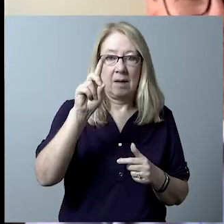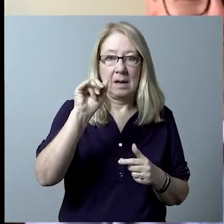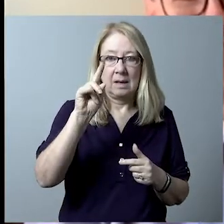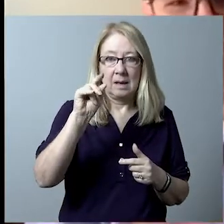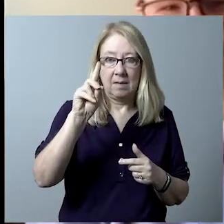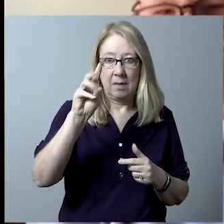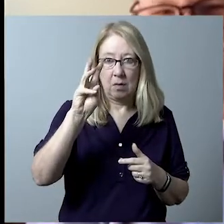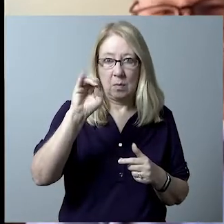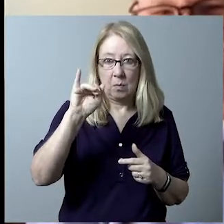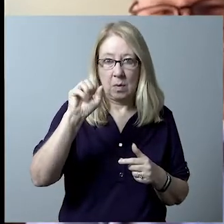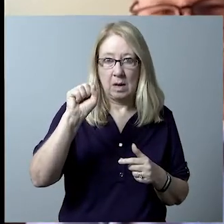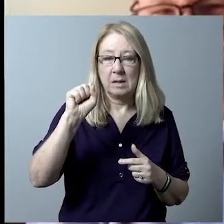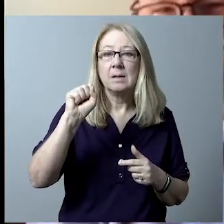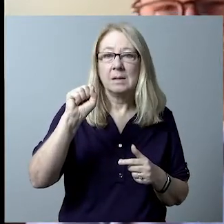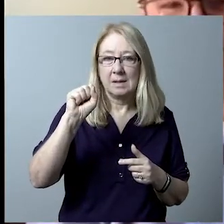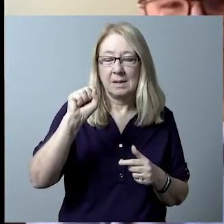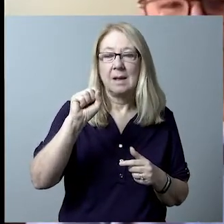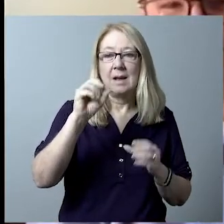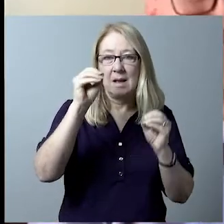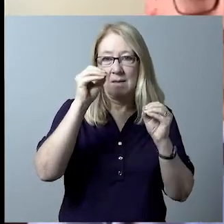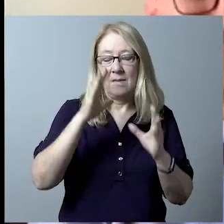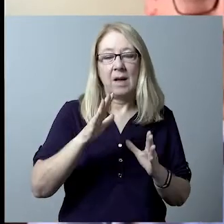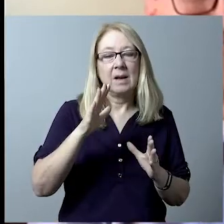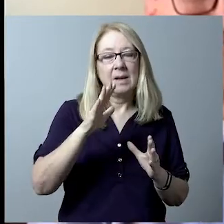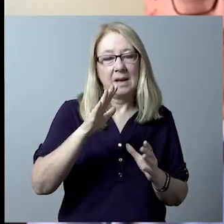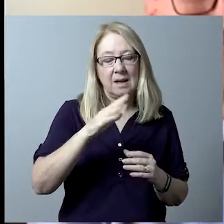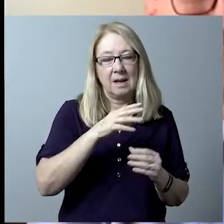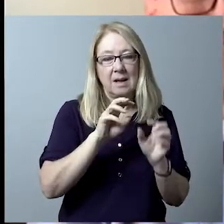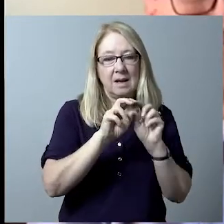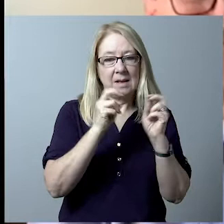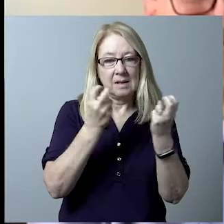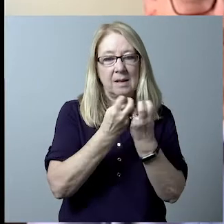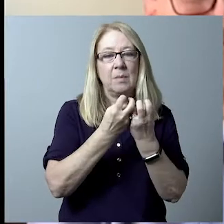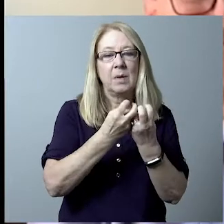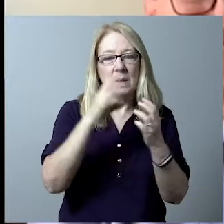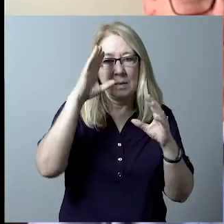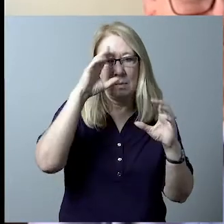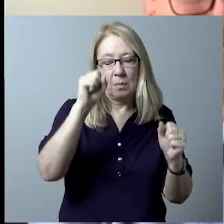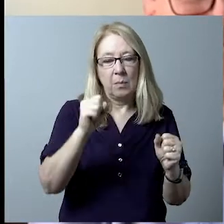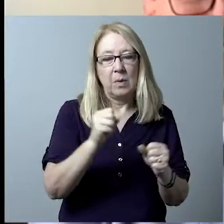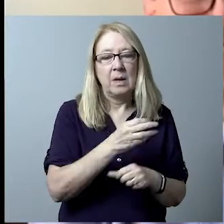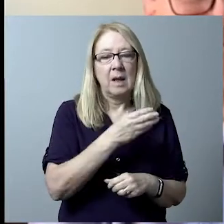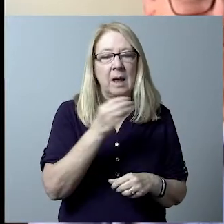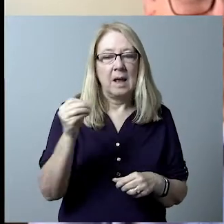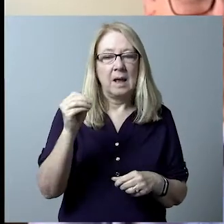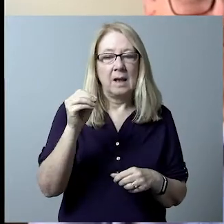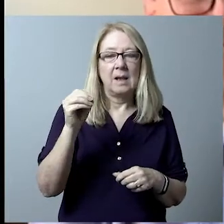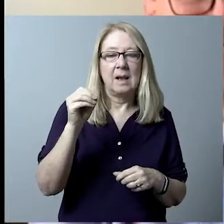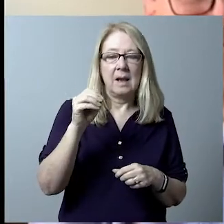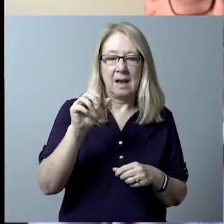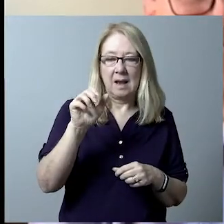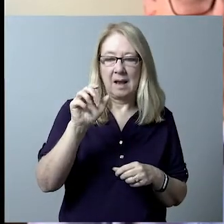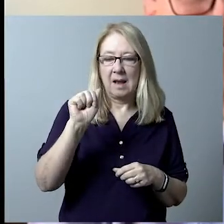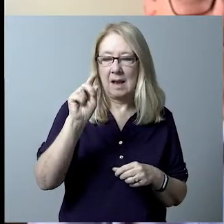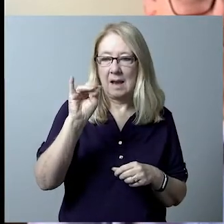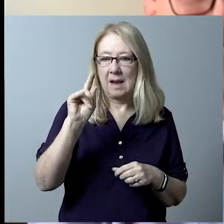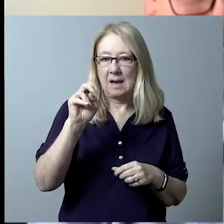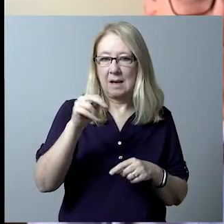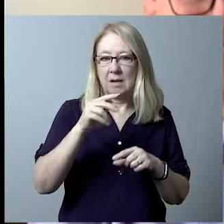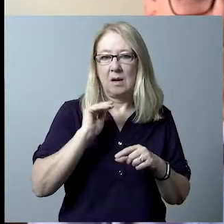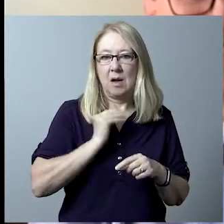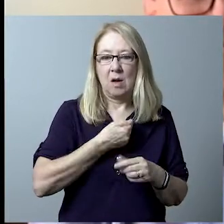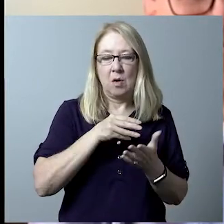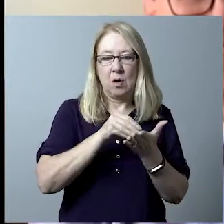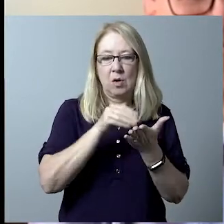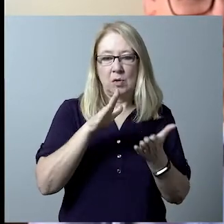Weiss from the Faculty Assembly President is here. Alex Baker, our Staff Association President, is with us. And then Aidan Meadows, our Student Government